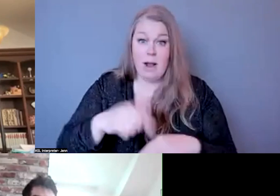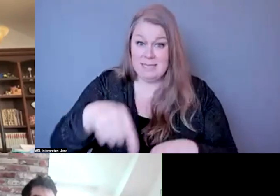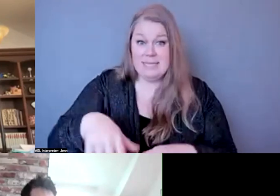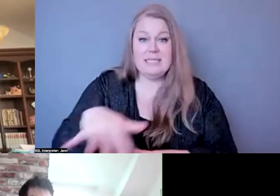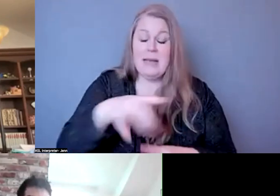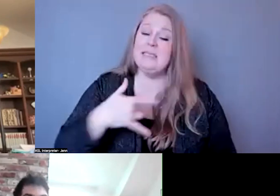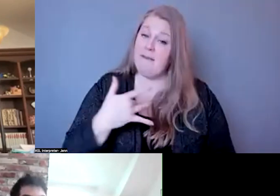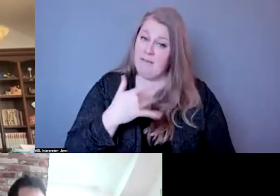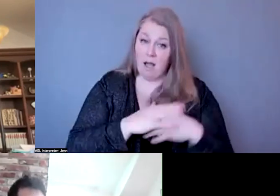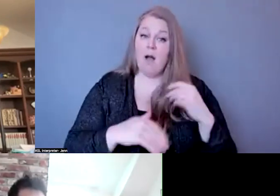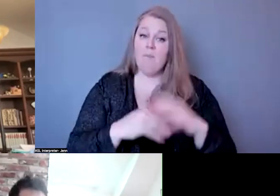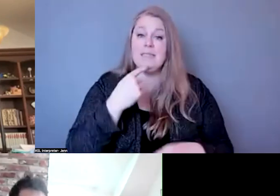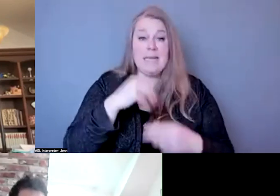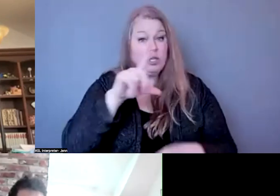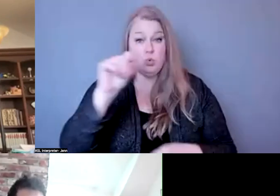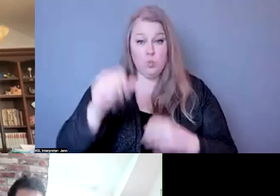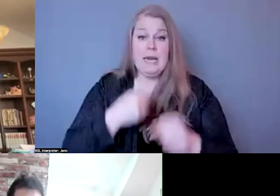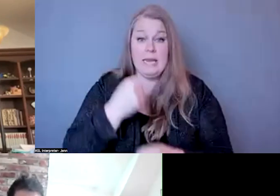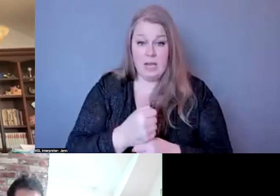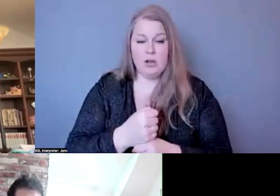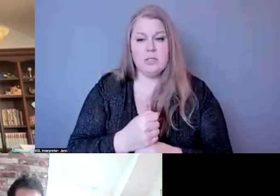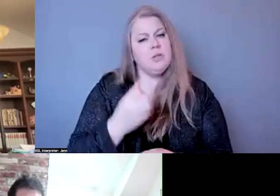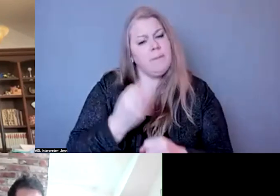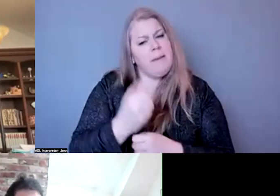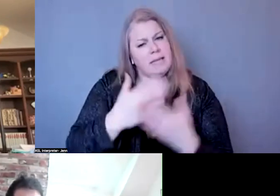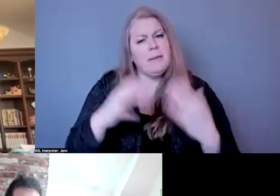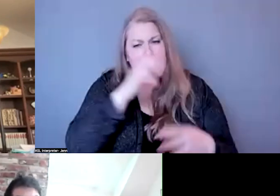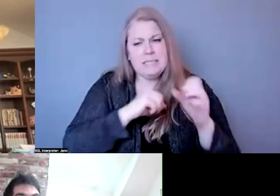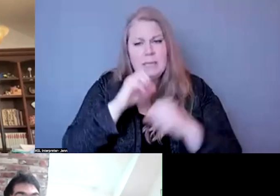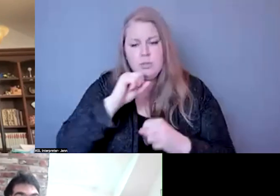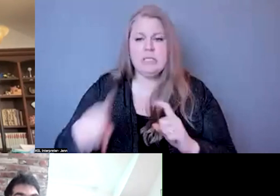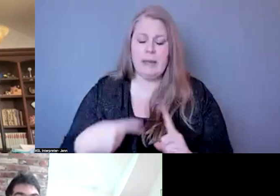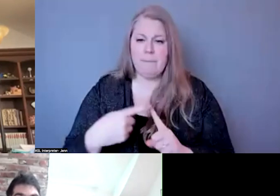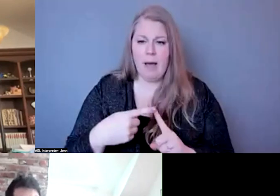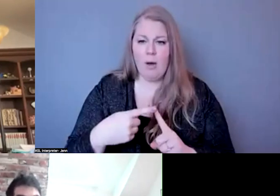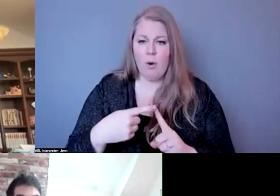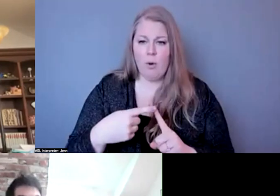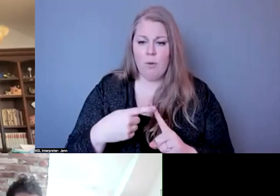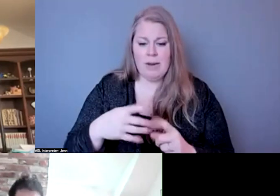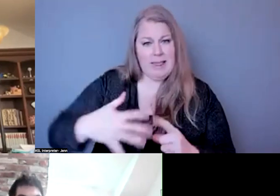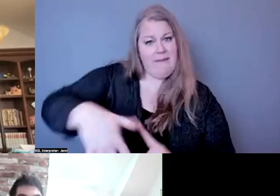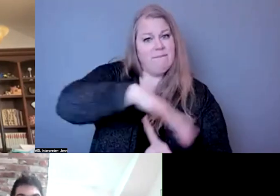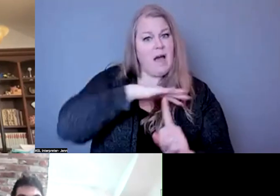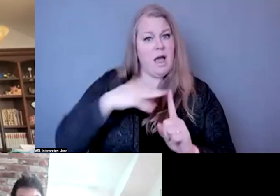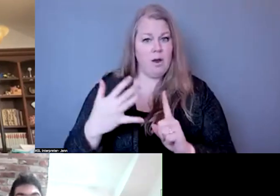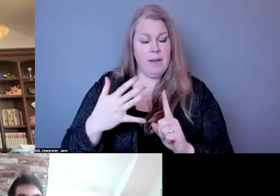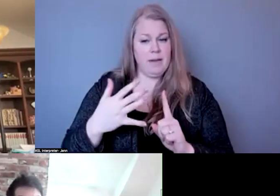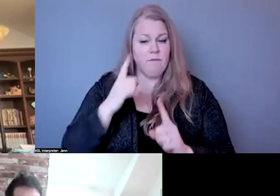comfortable stating that in 20 years, let's make a few assumptions about the environment